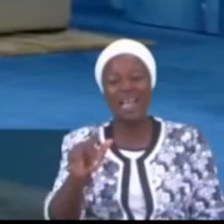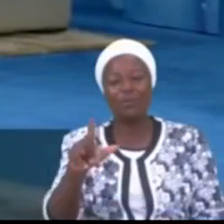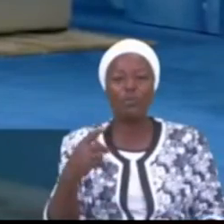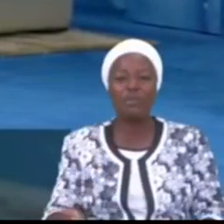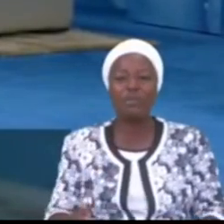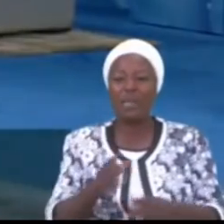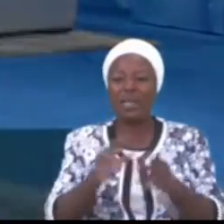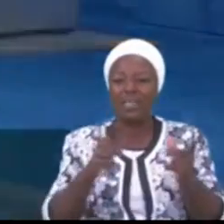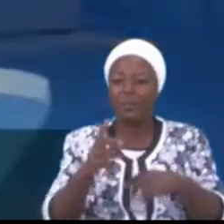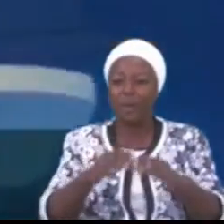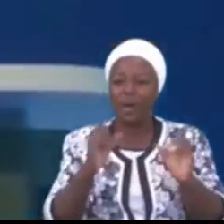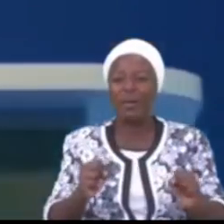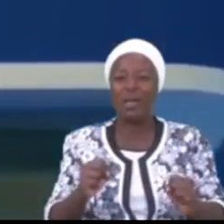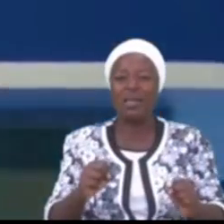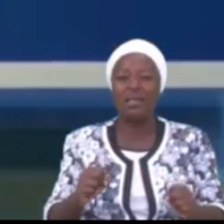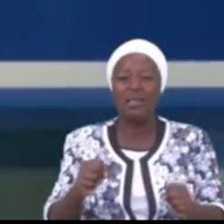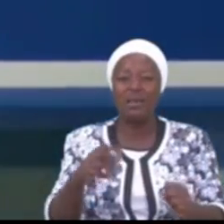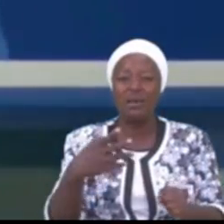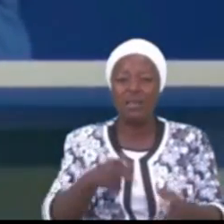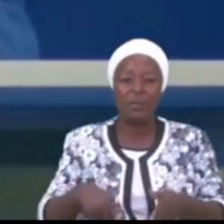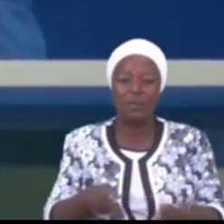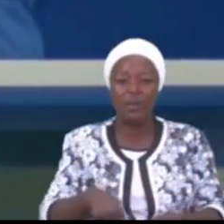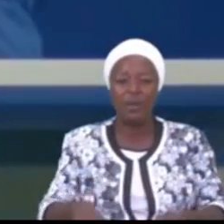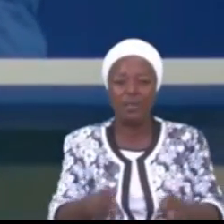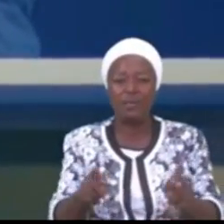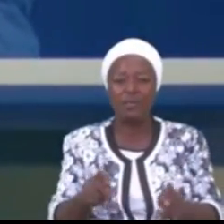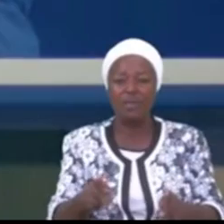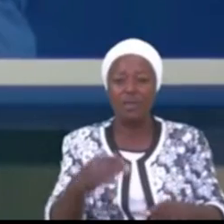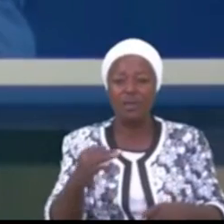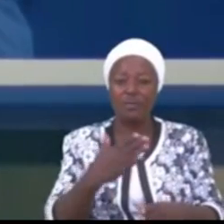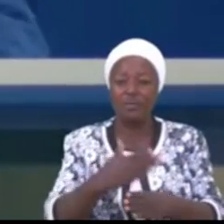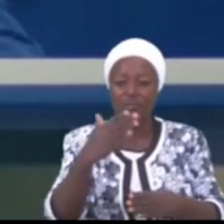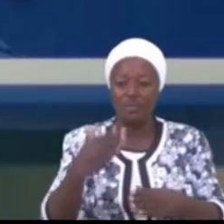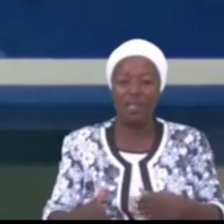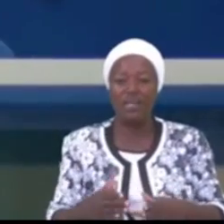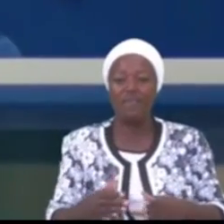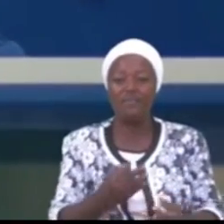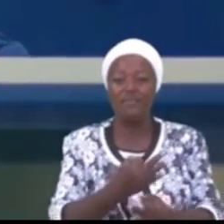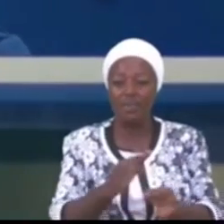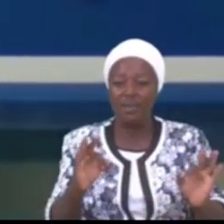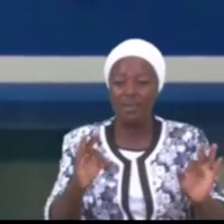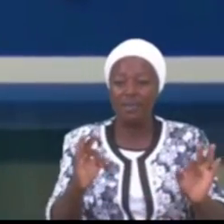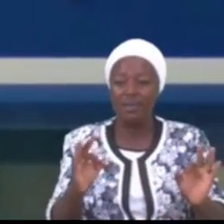path of total emancipation with